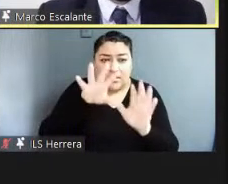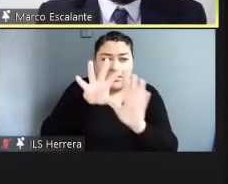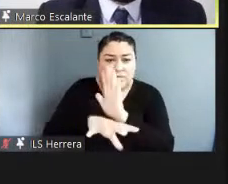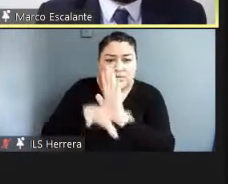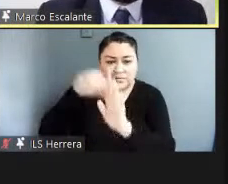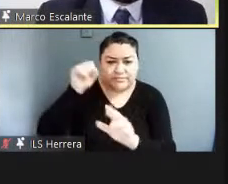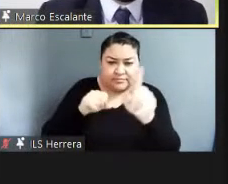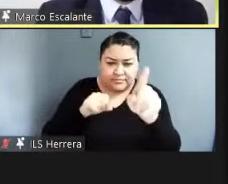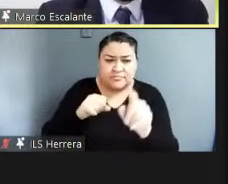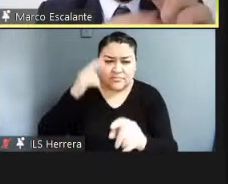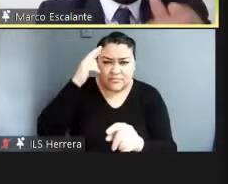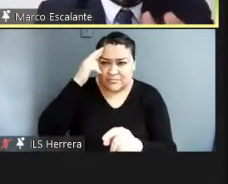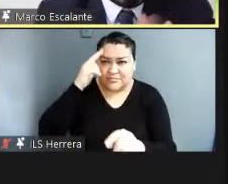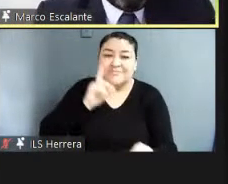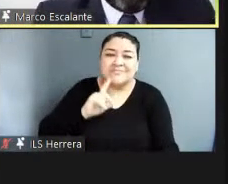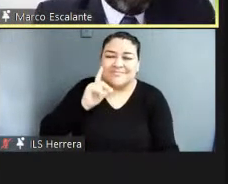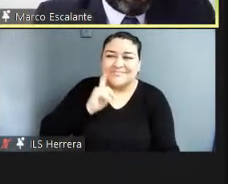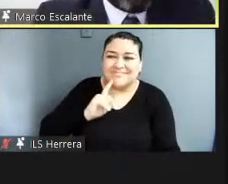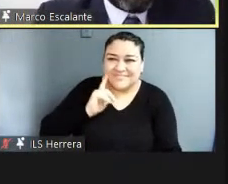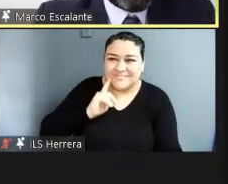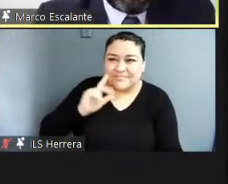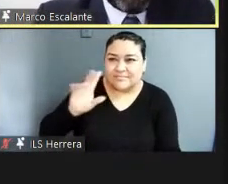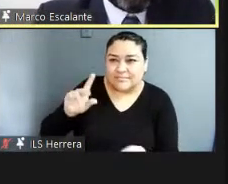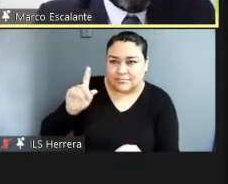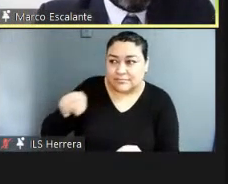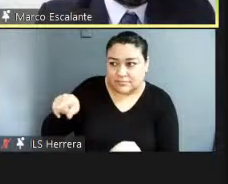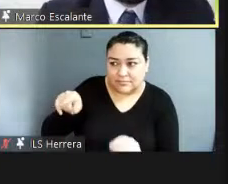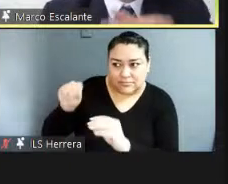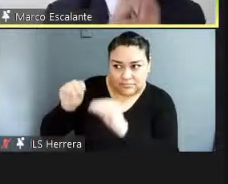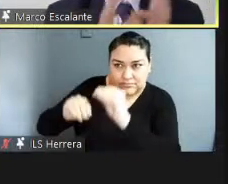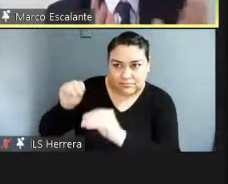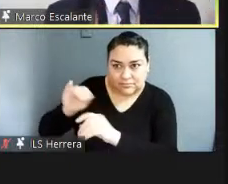What are the implications? I use here,